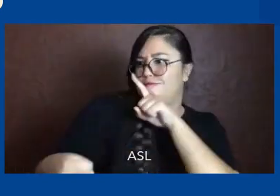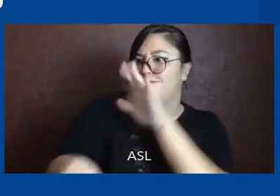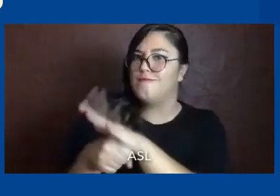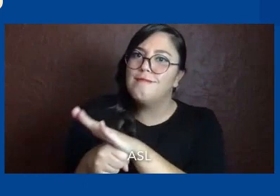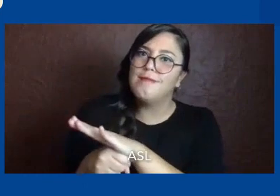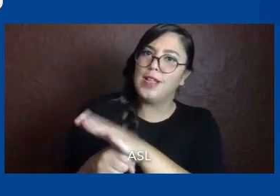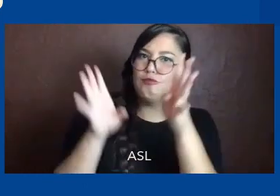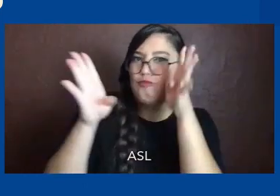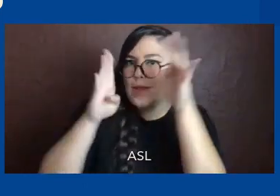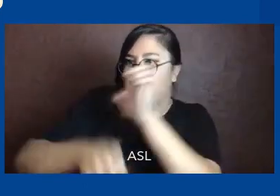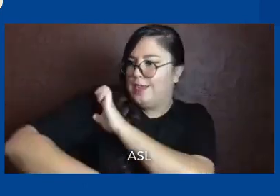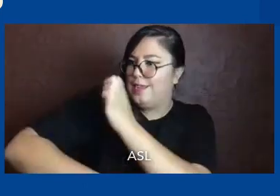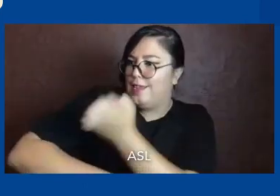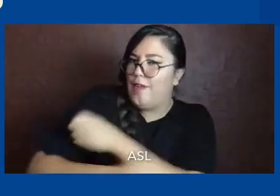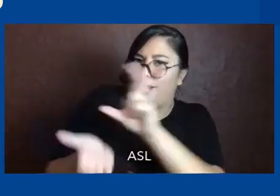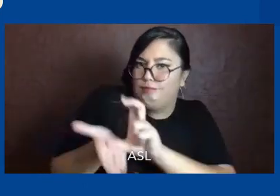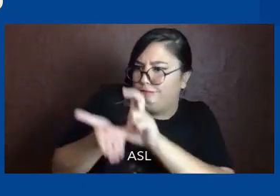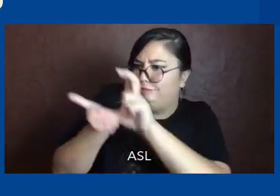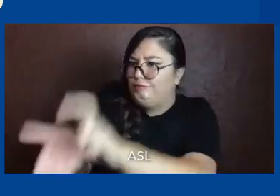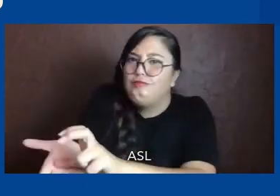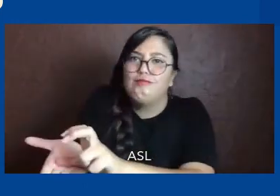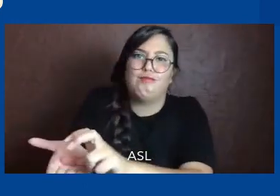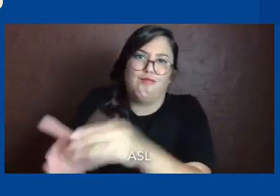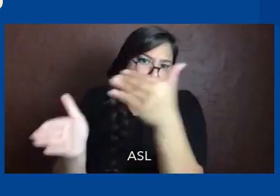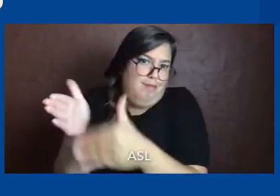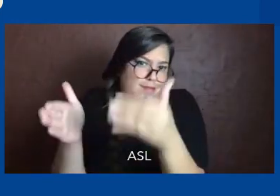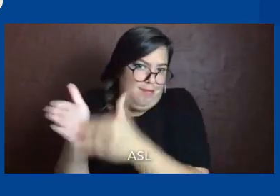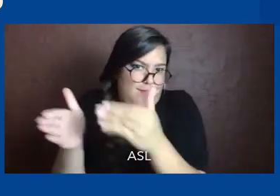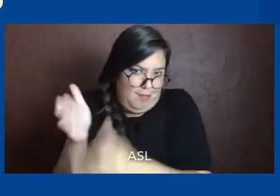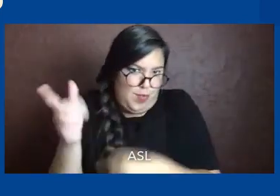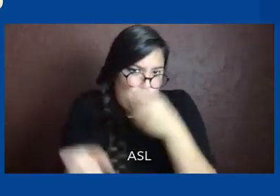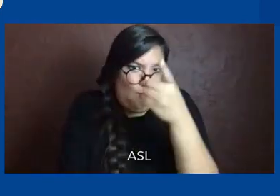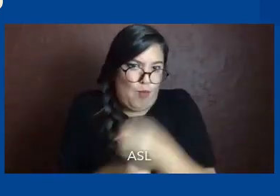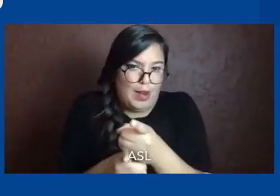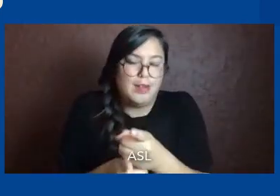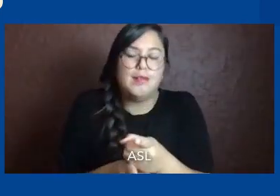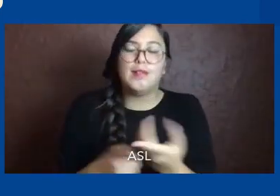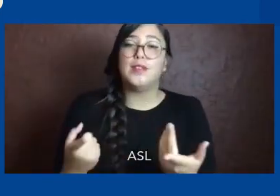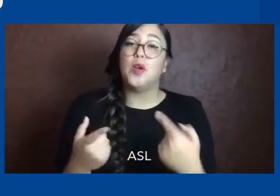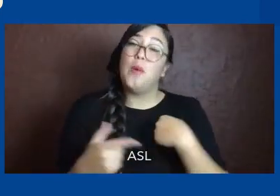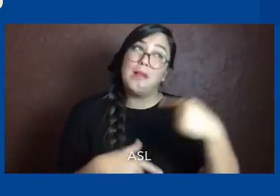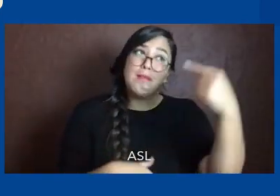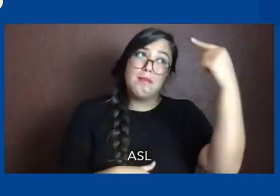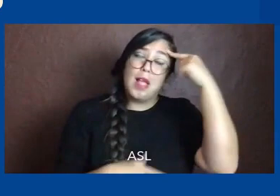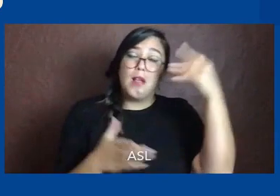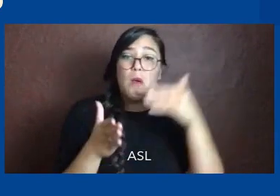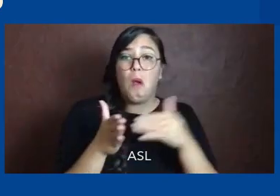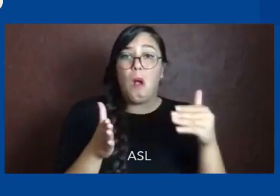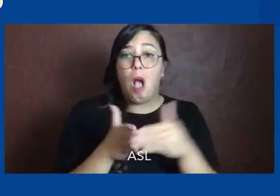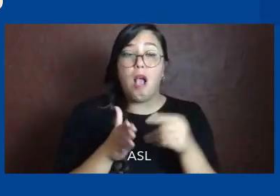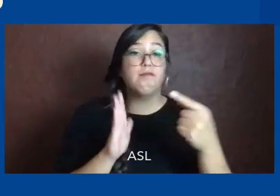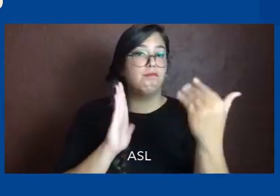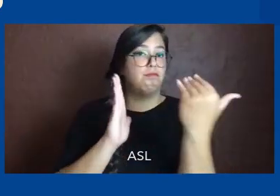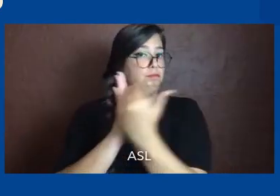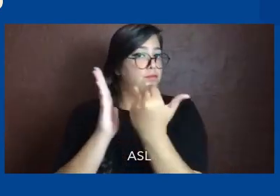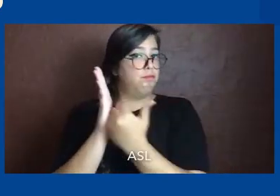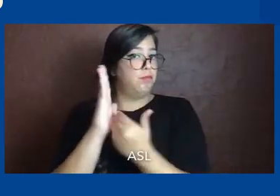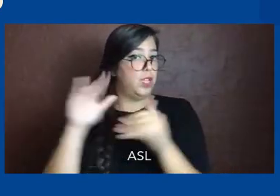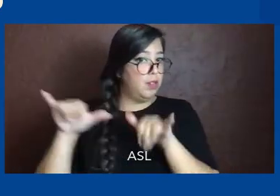to on a regular basis. And so I think in a lot of ways, the guidelines I think can also